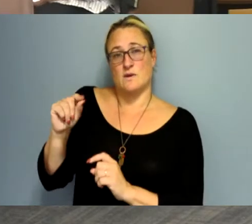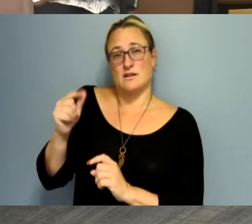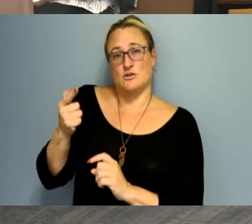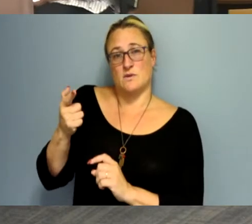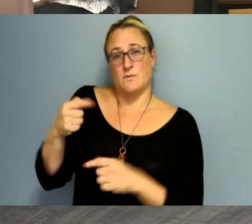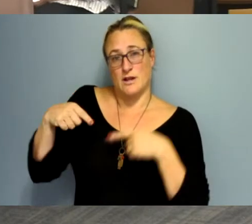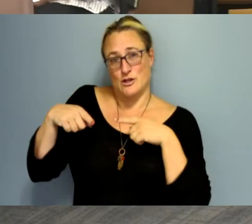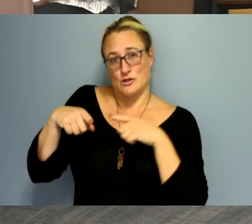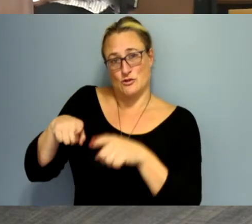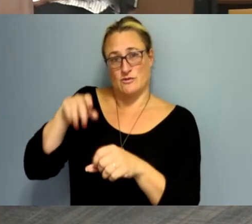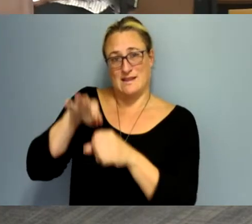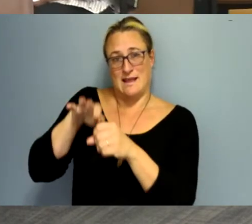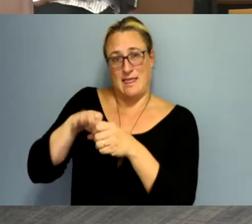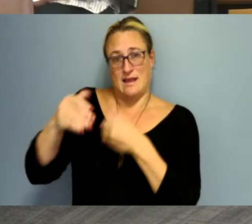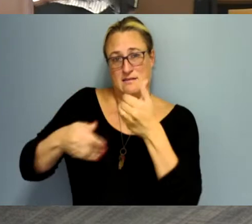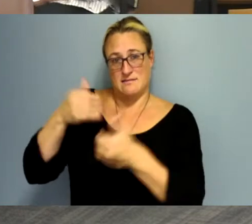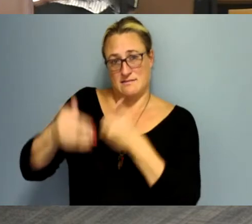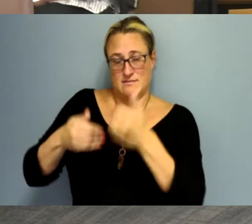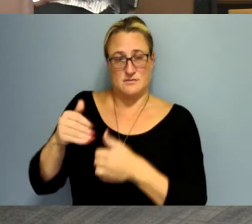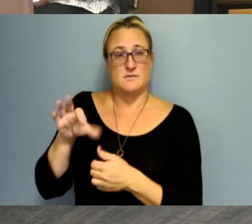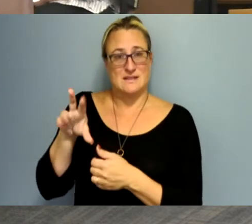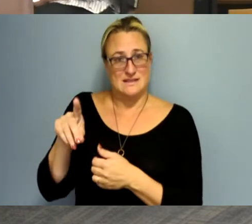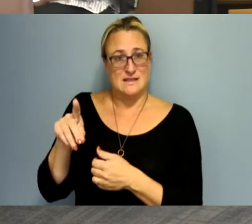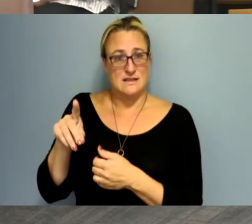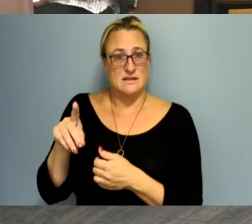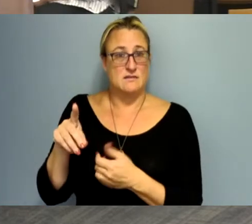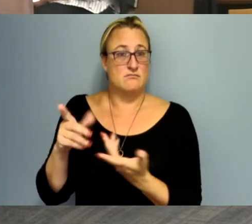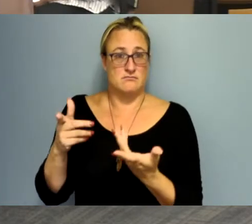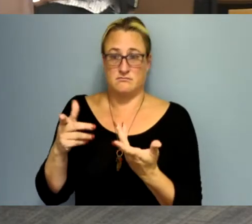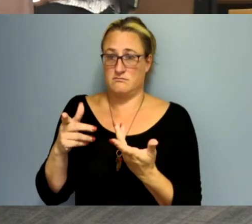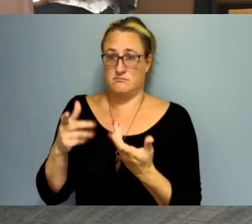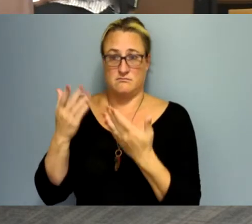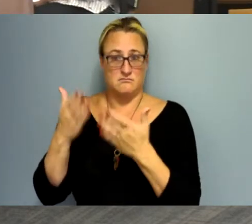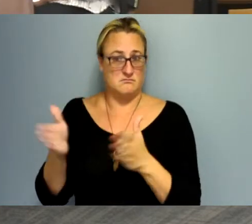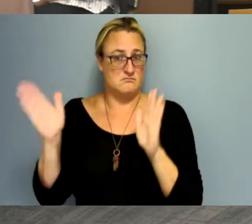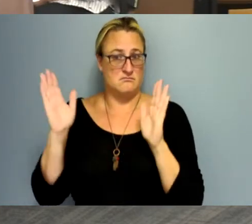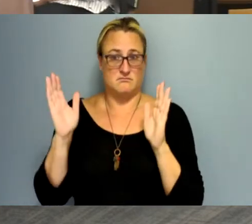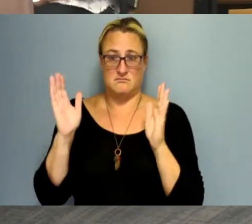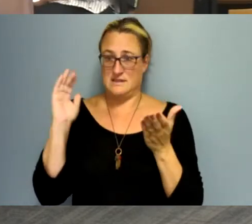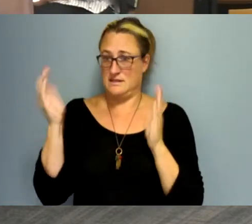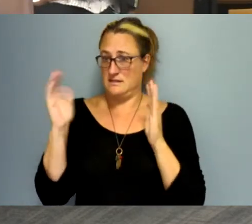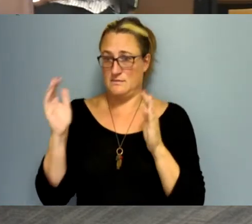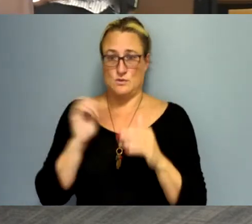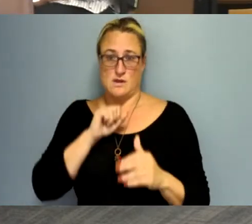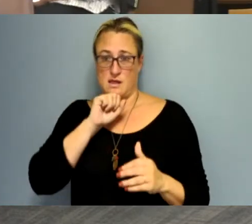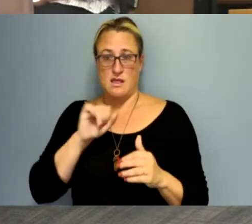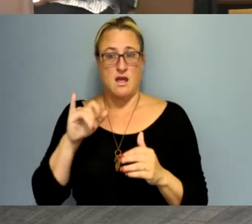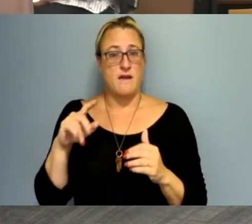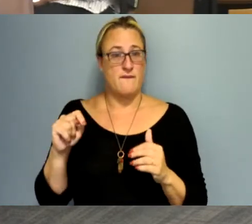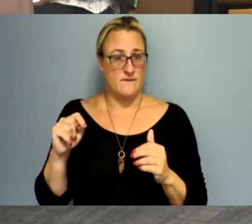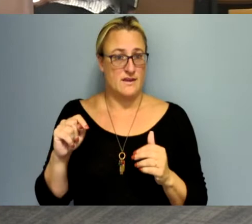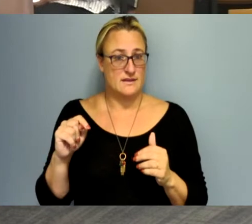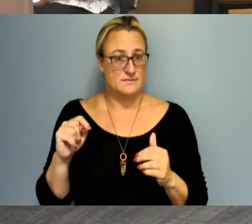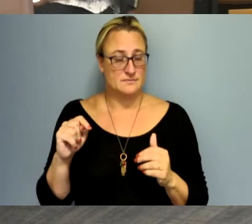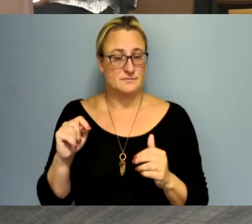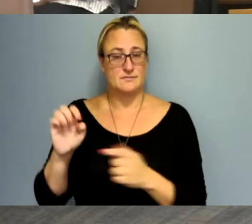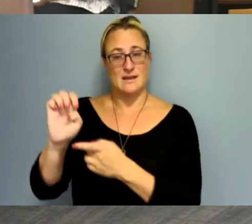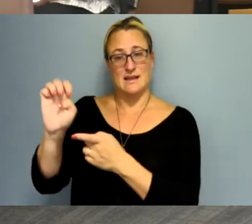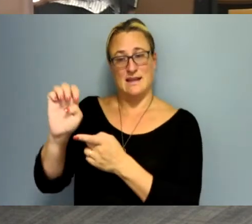primary and the election that actually the poll workers and public seem to love. Just some facts on the e-poll